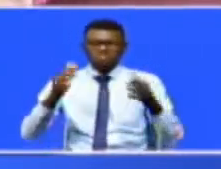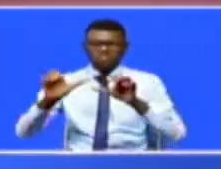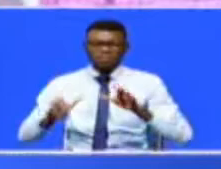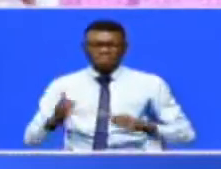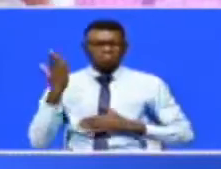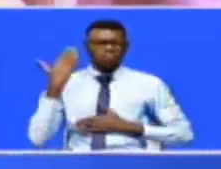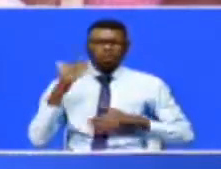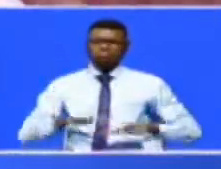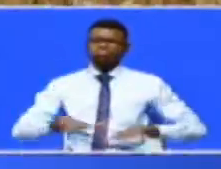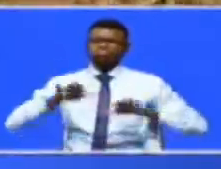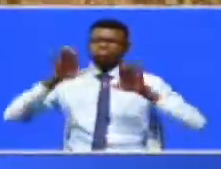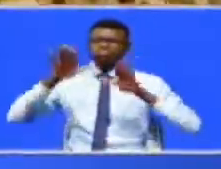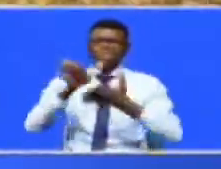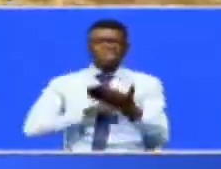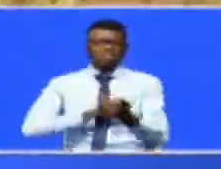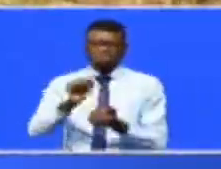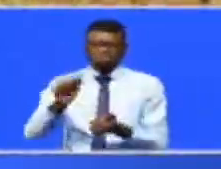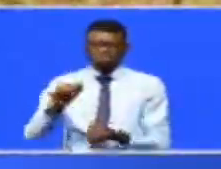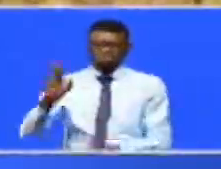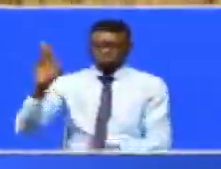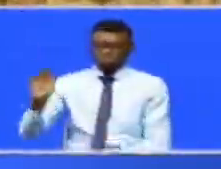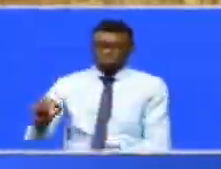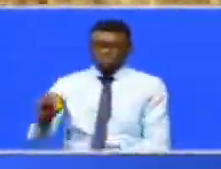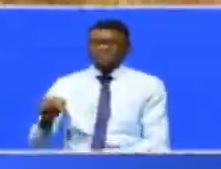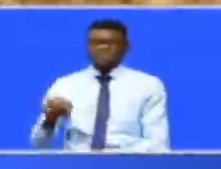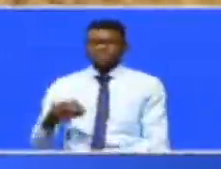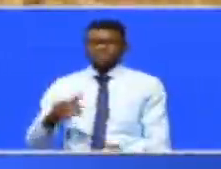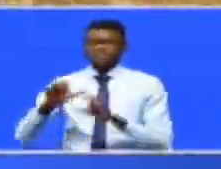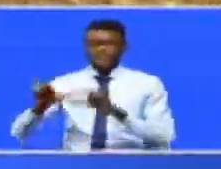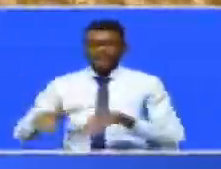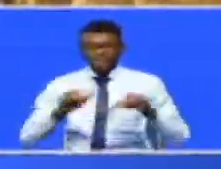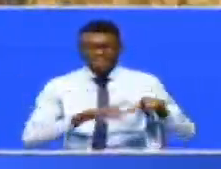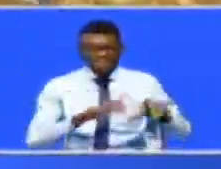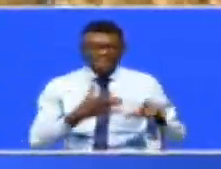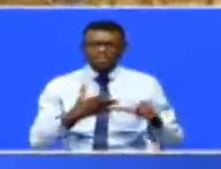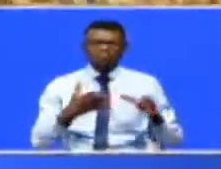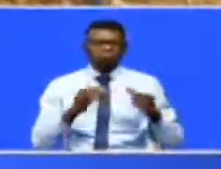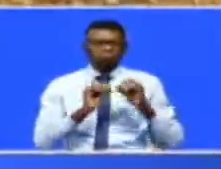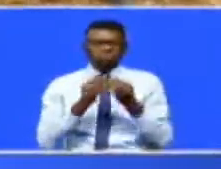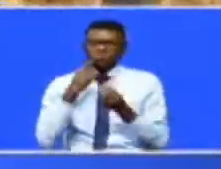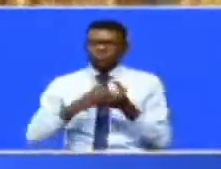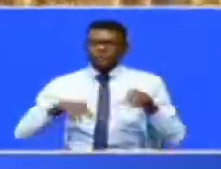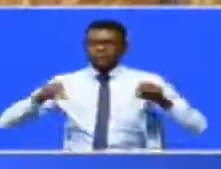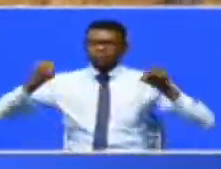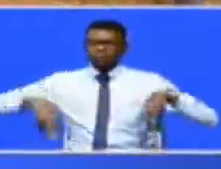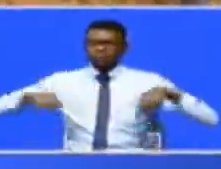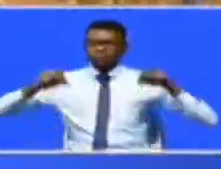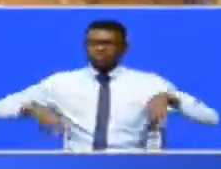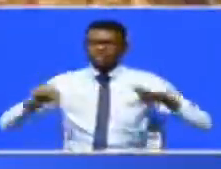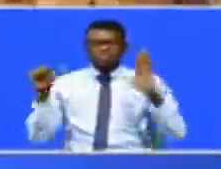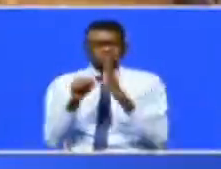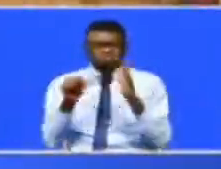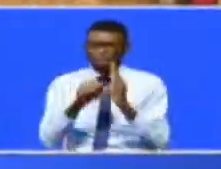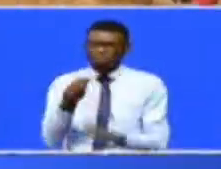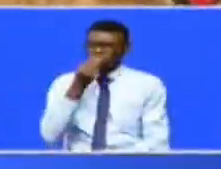crop through flooding. The United Nations Food and Agriculture Organization says the desert locust remains a threat to food security and